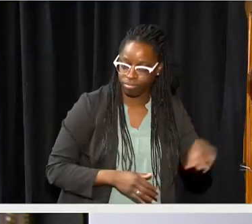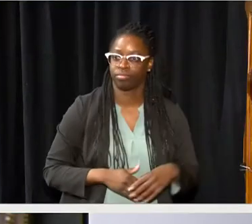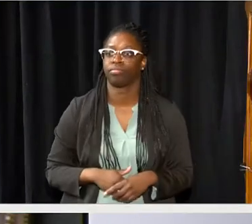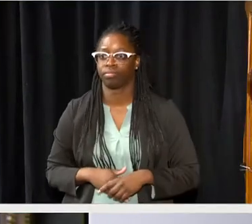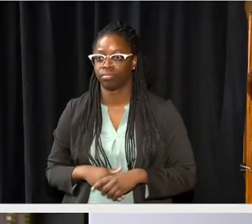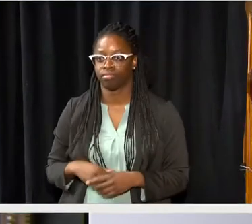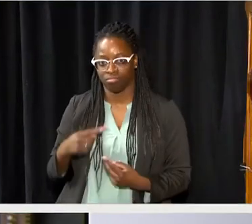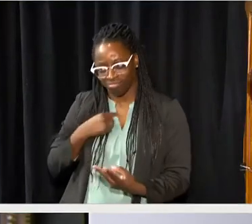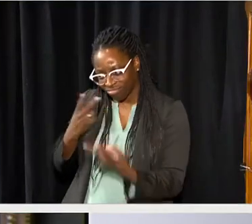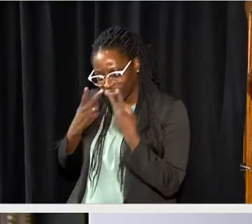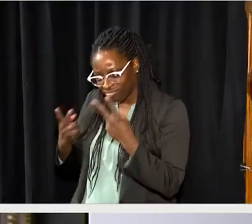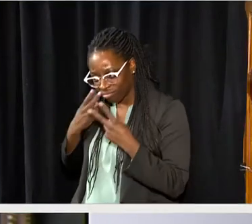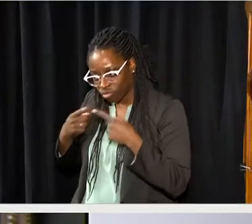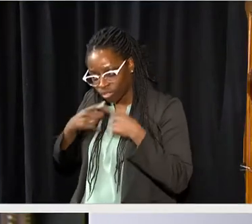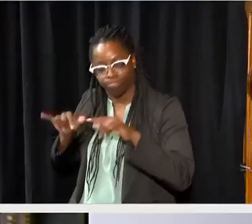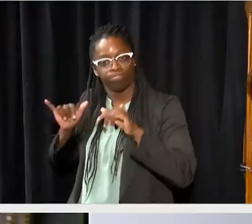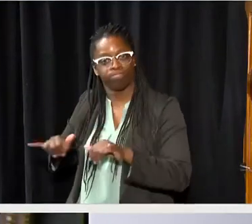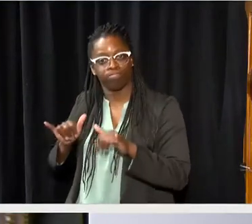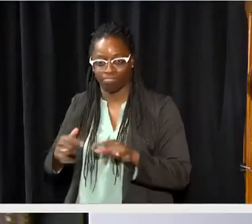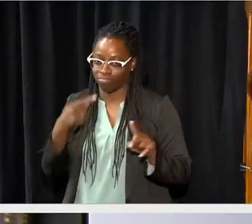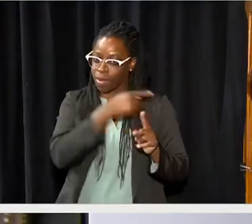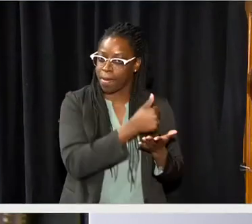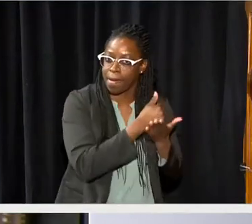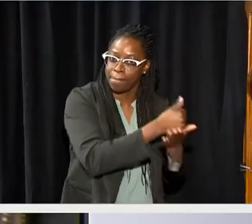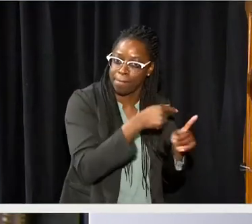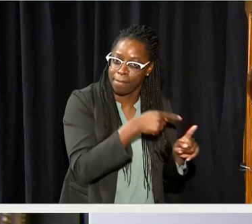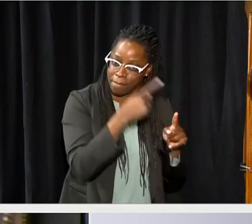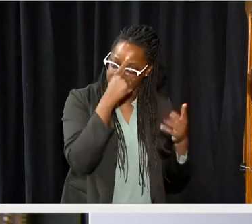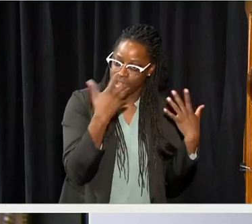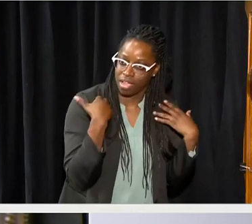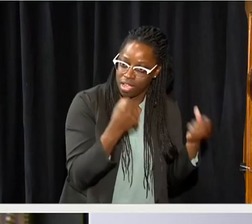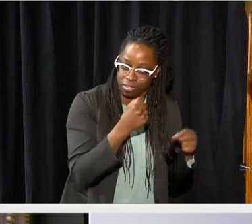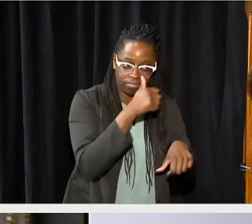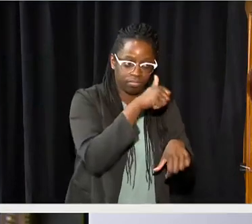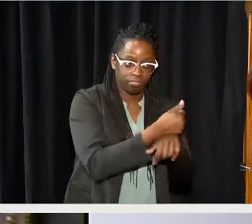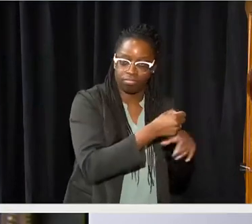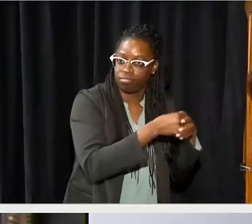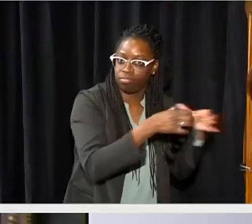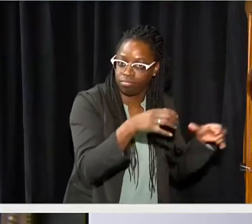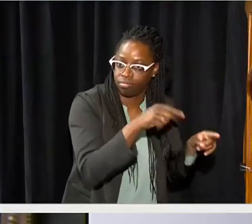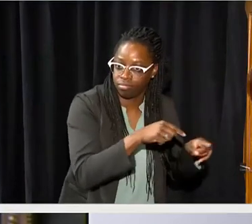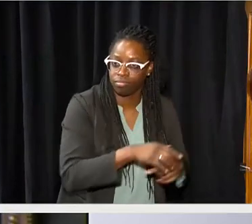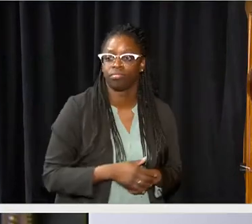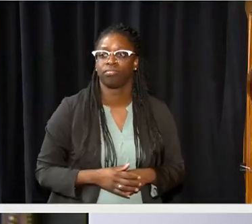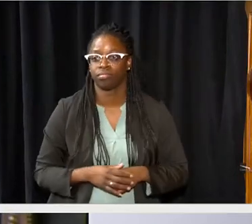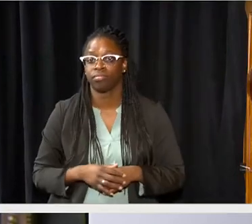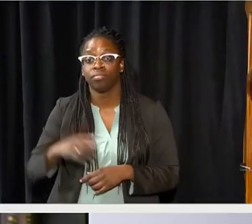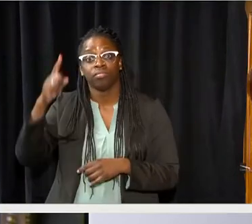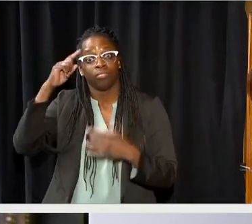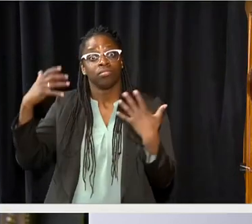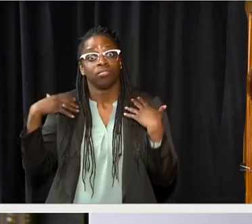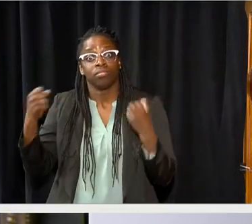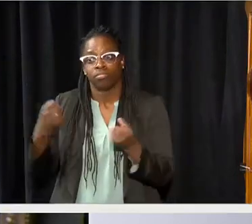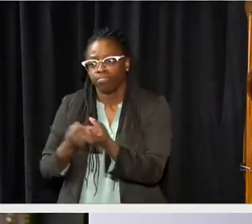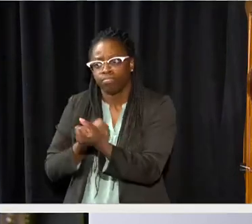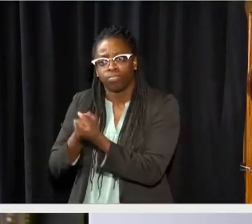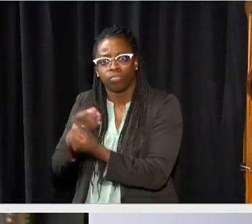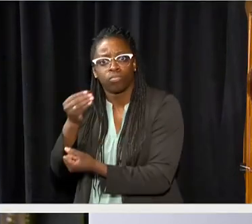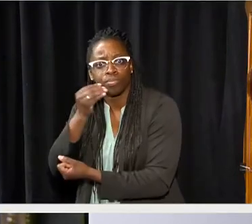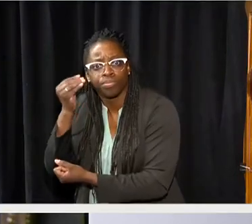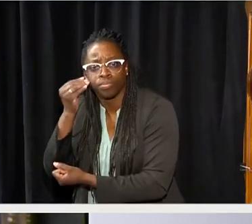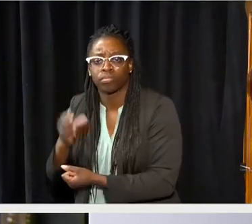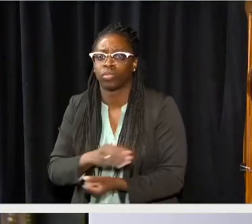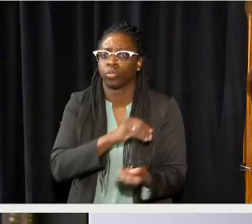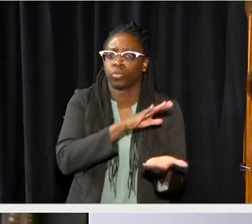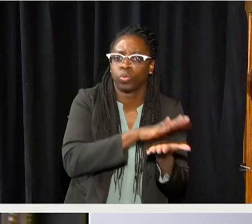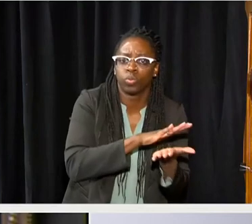We know what's working, so we're going to do more of it with support in school and in community. And for young